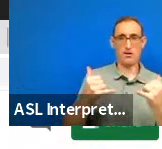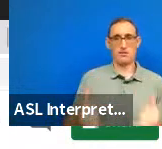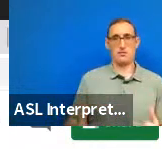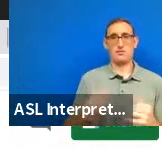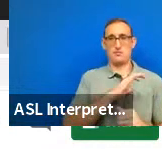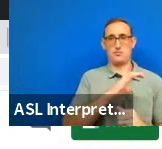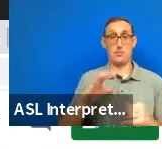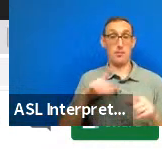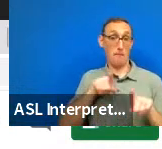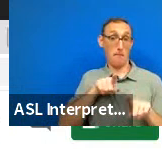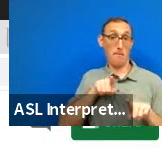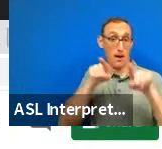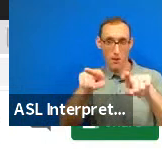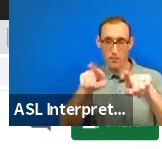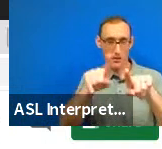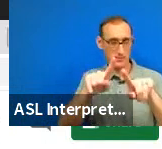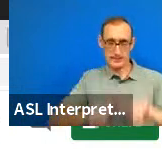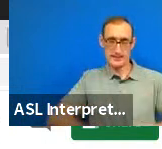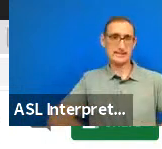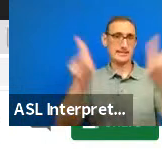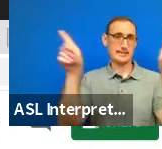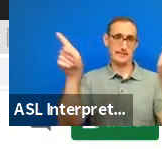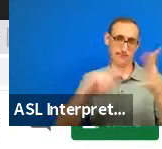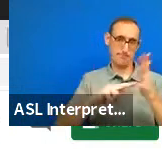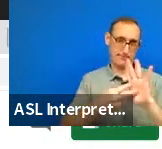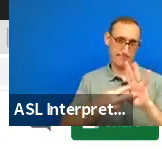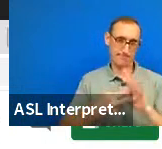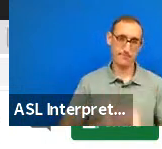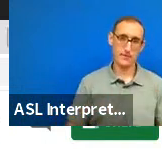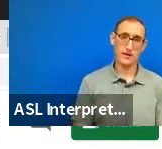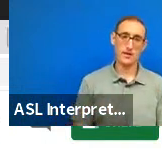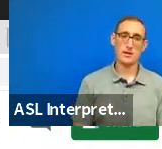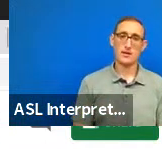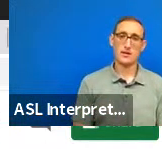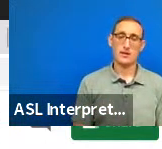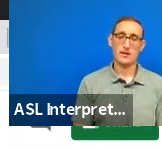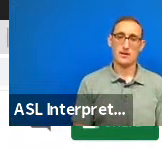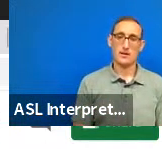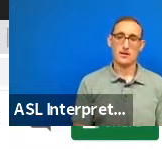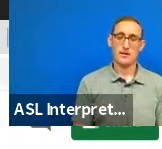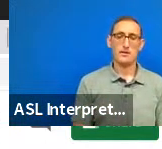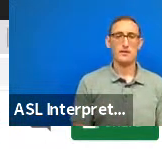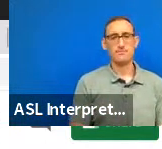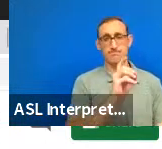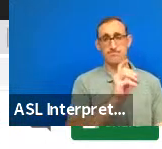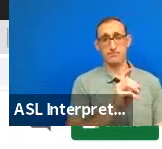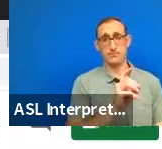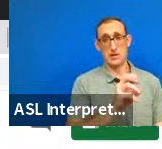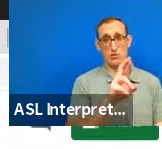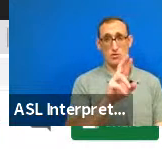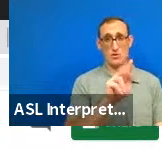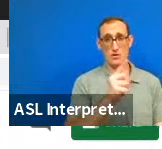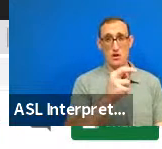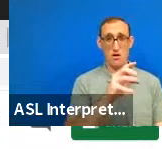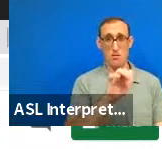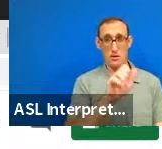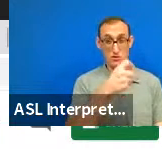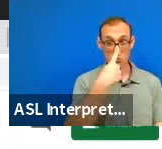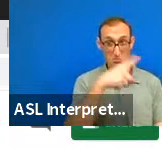thing. Okay. So Dr. Thomas, do you mind following up